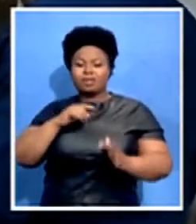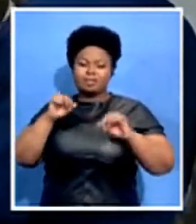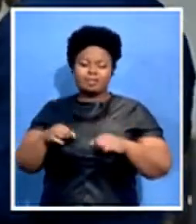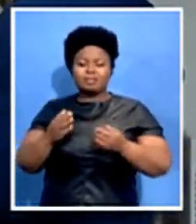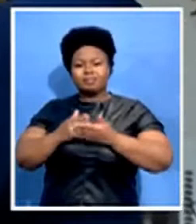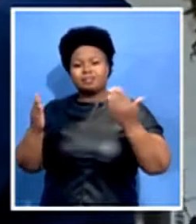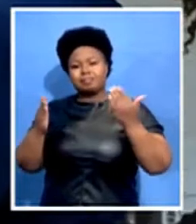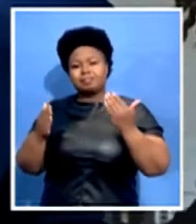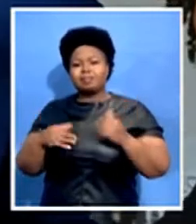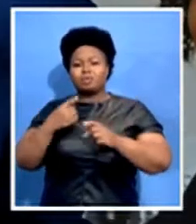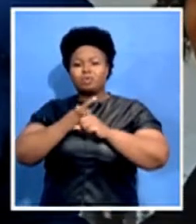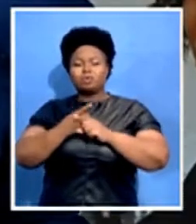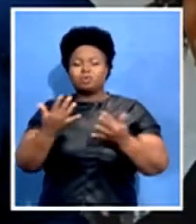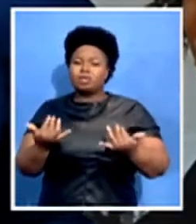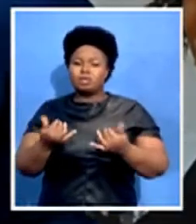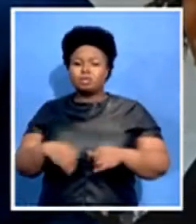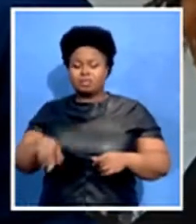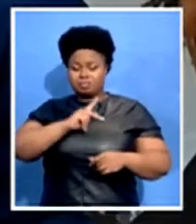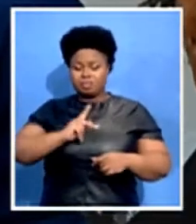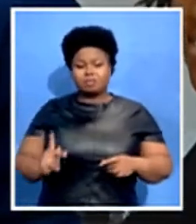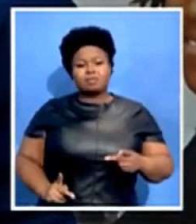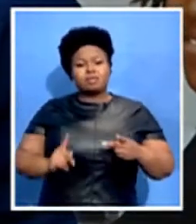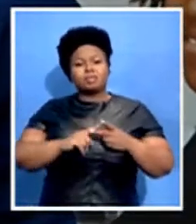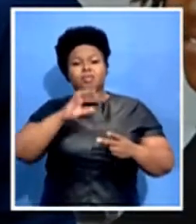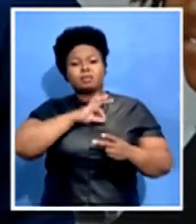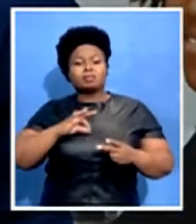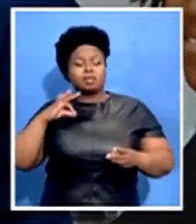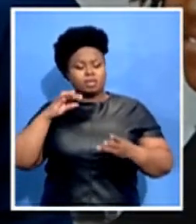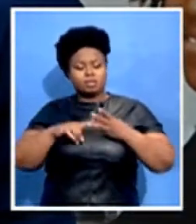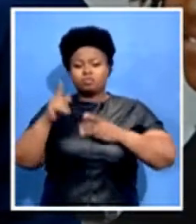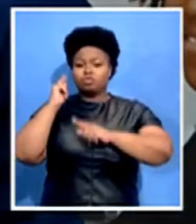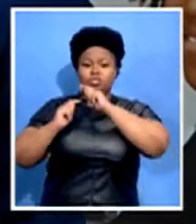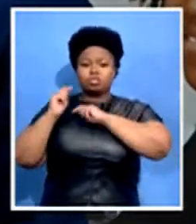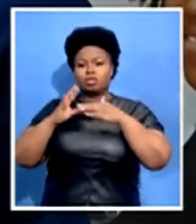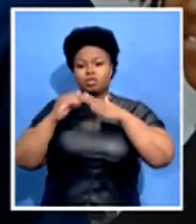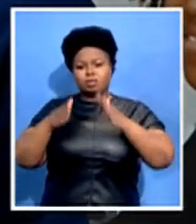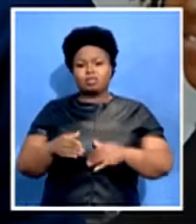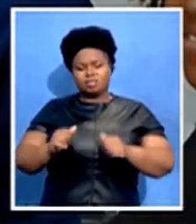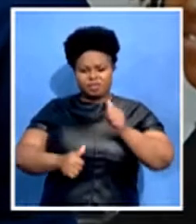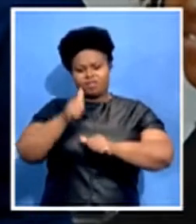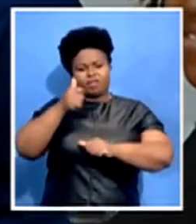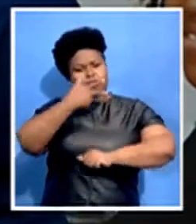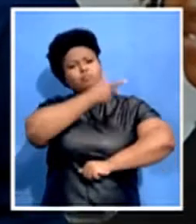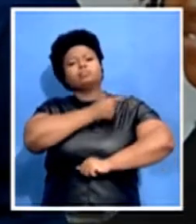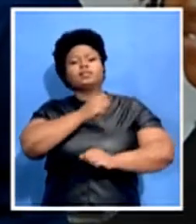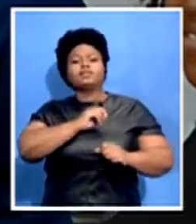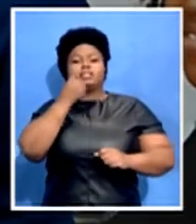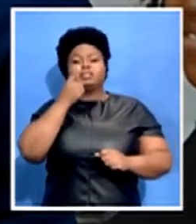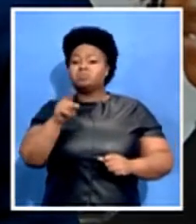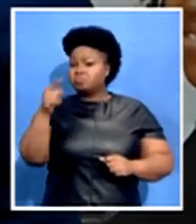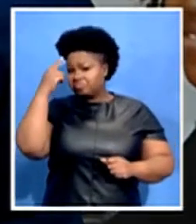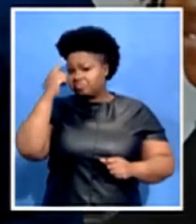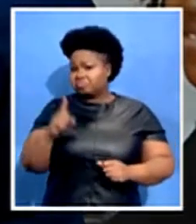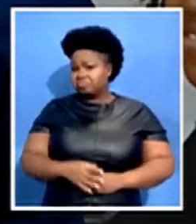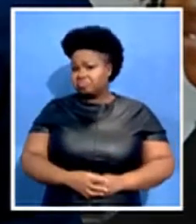premiers, mayors, and traditional leaders should be the first to take the vaccine. What's your take on that? My take